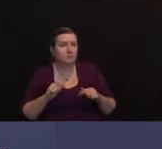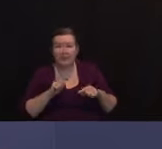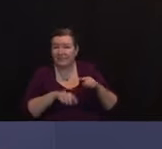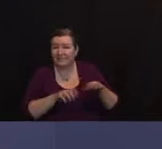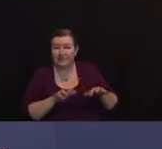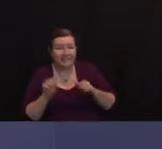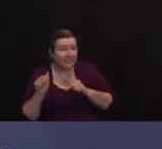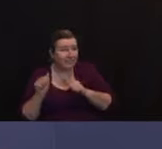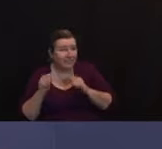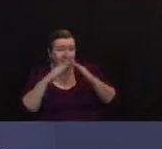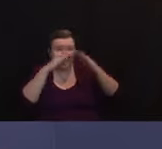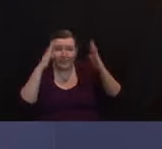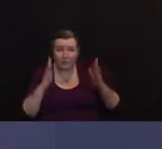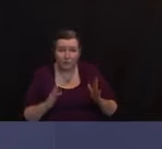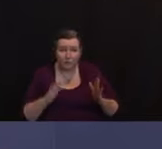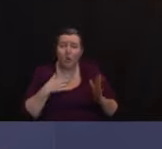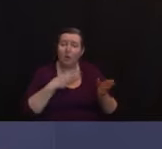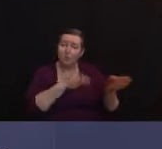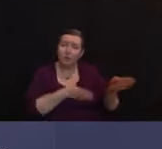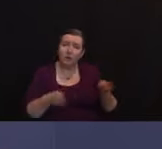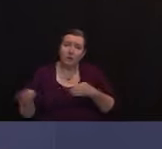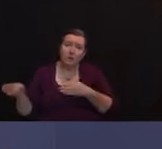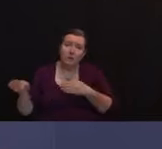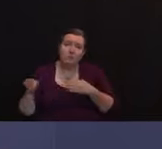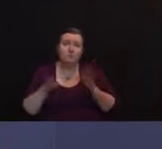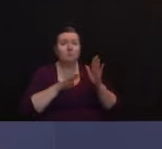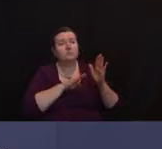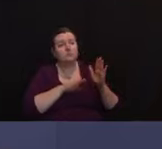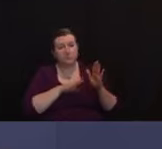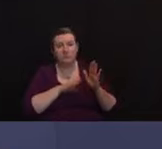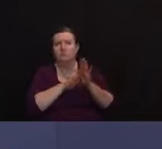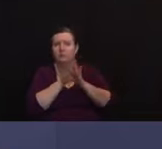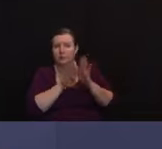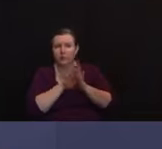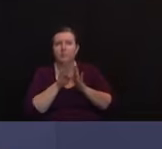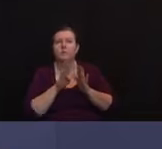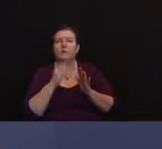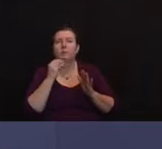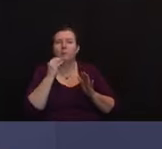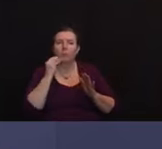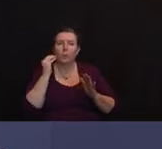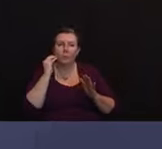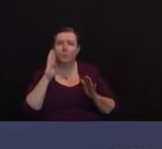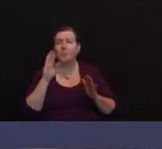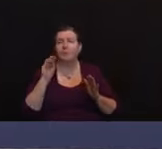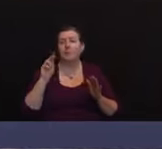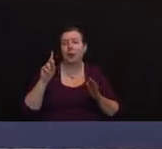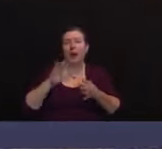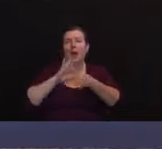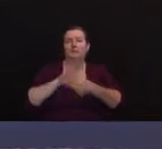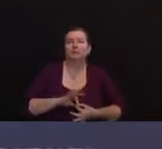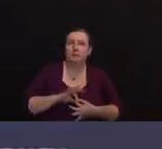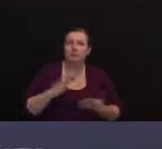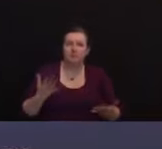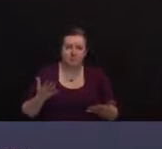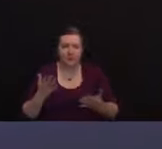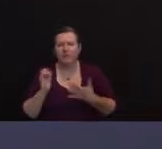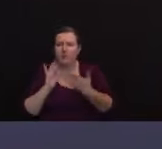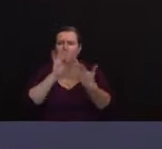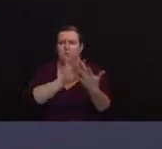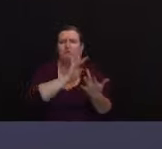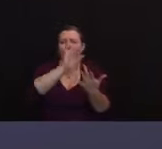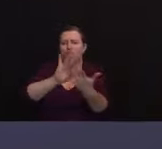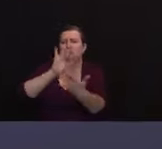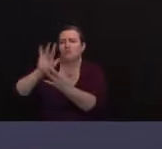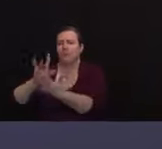homebound plan that we're developing right now, but we will reach everyone. I know we were mobile on Saturday in one of the big,